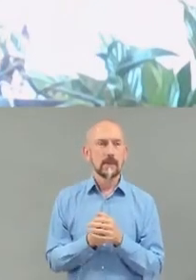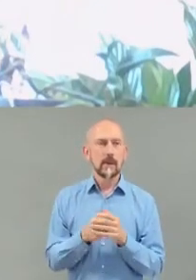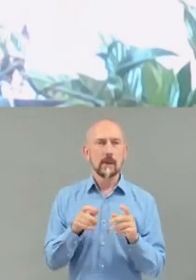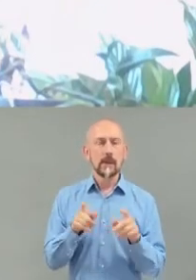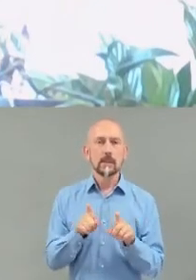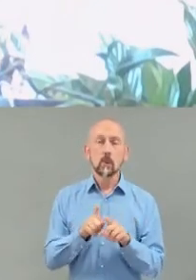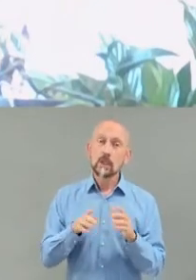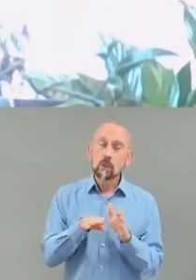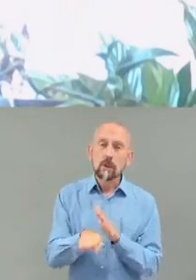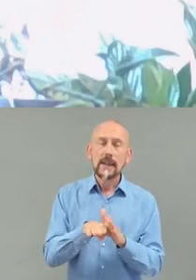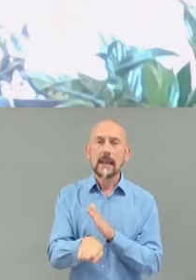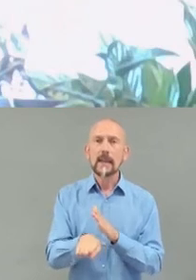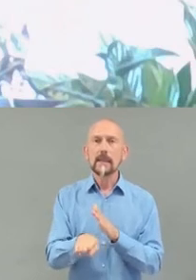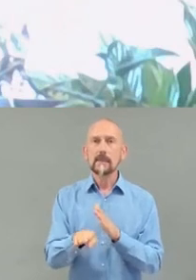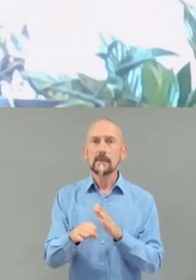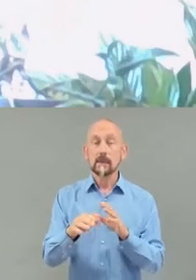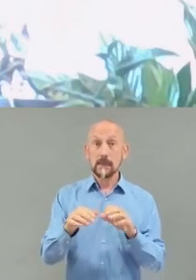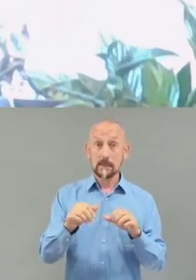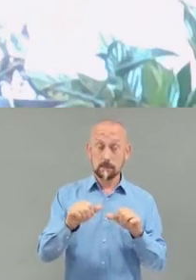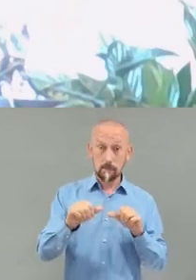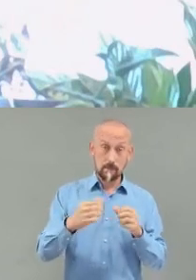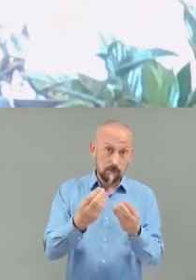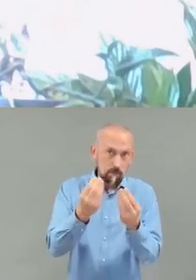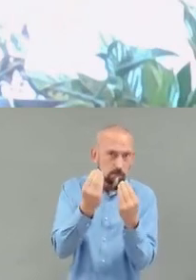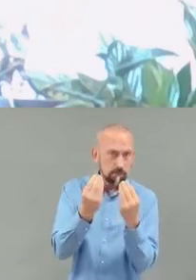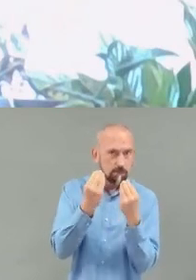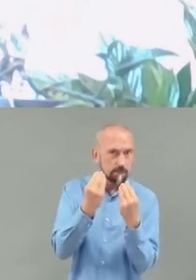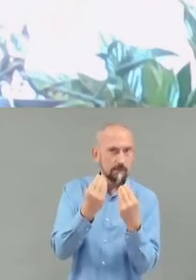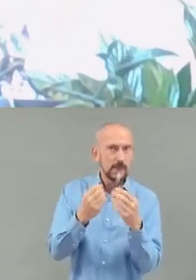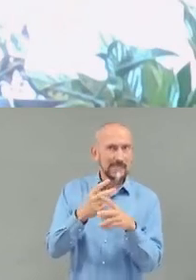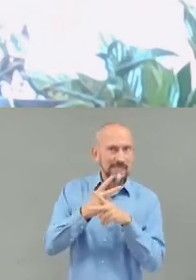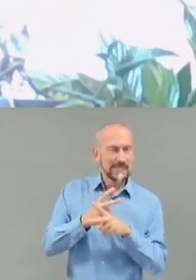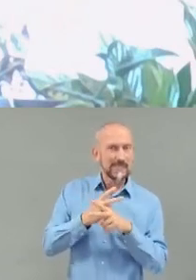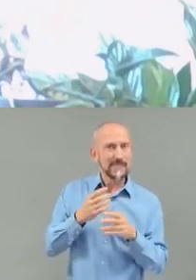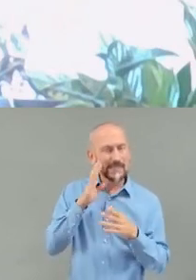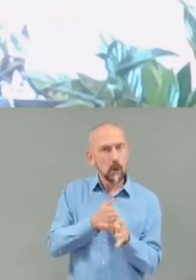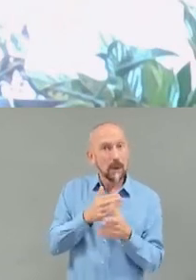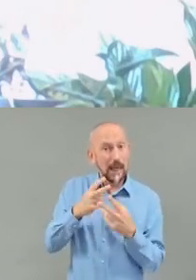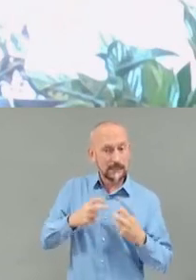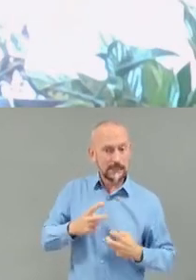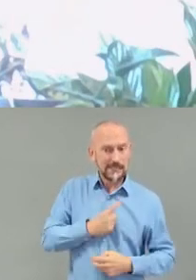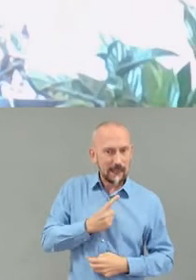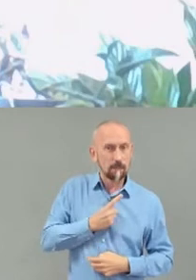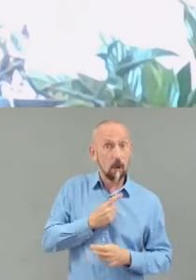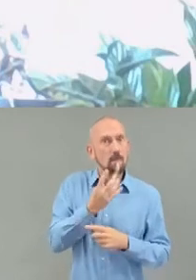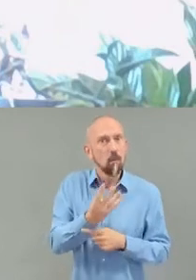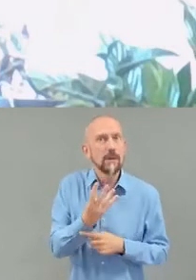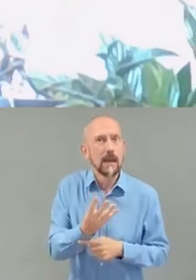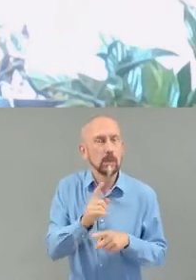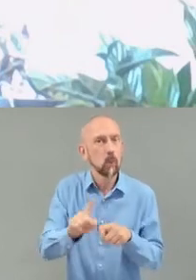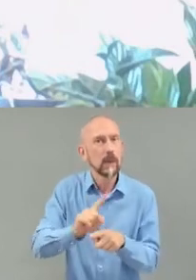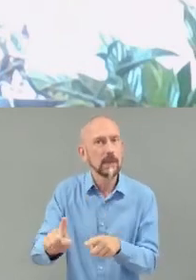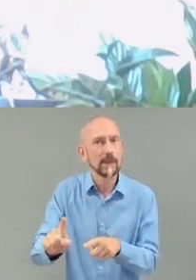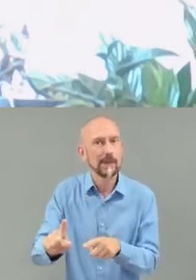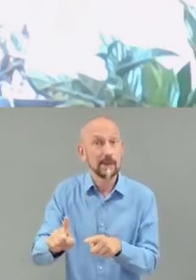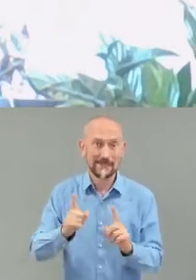requirement to be in a minimum of 4 times a week personal psychoanalysis for the length of the training has meant that for many